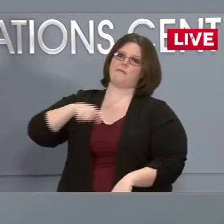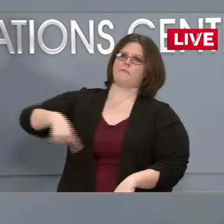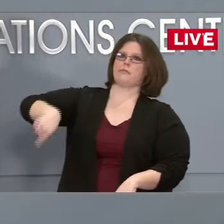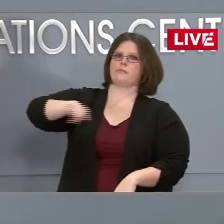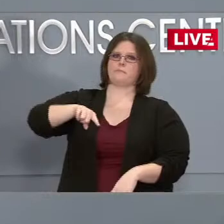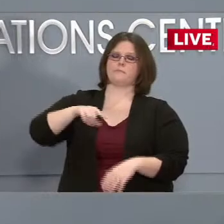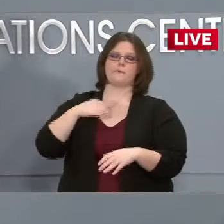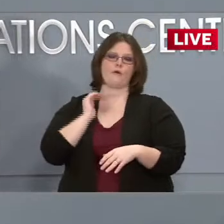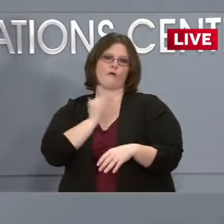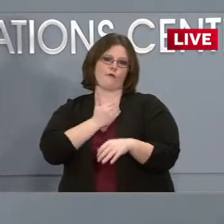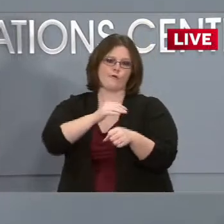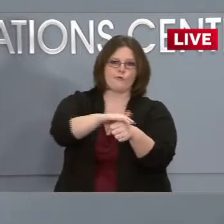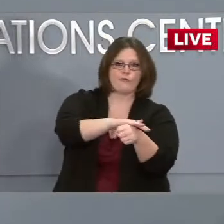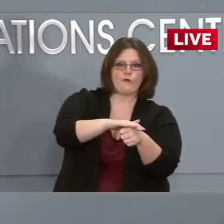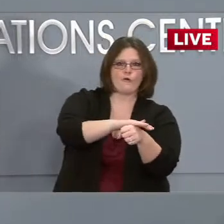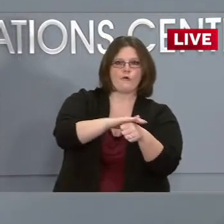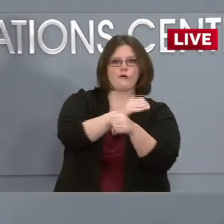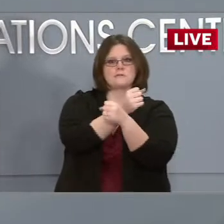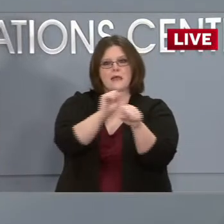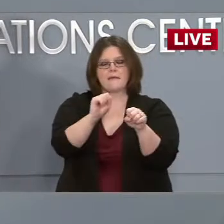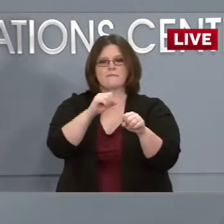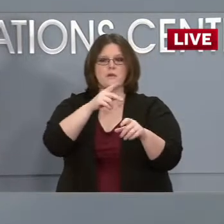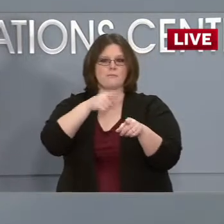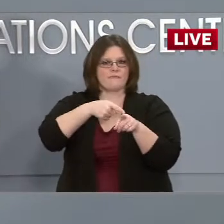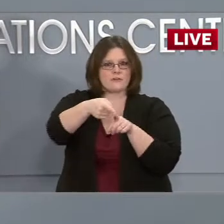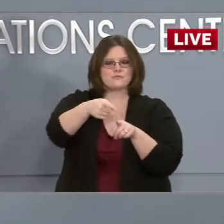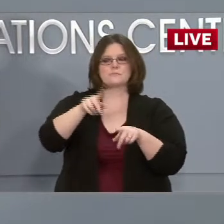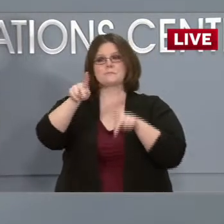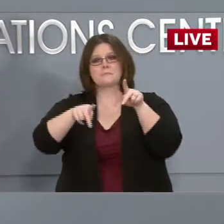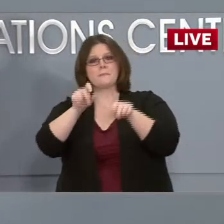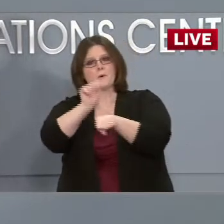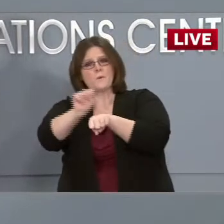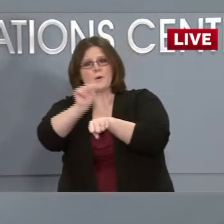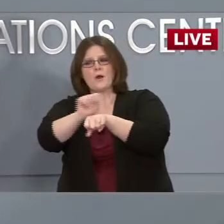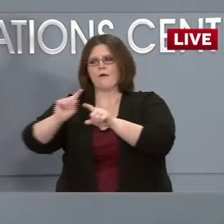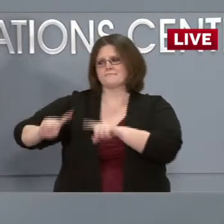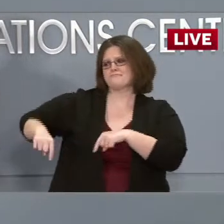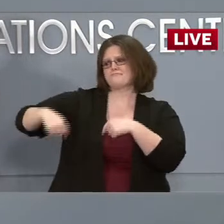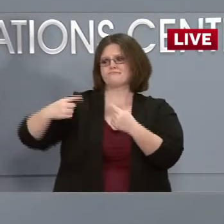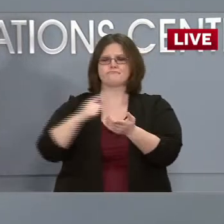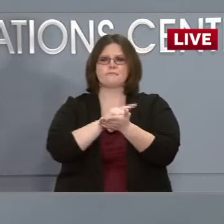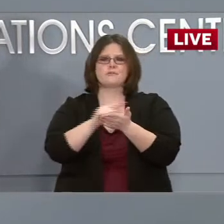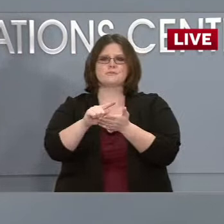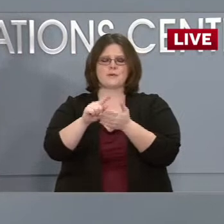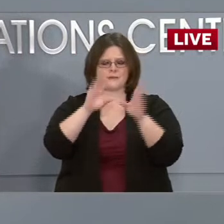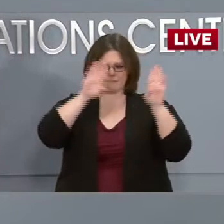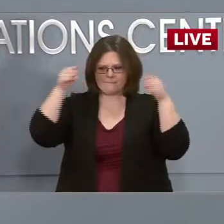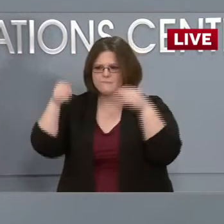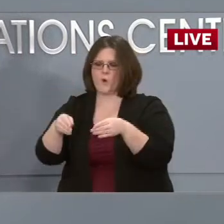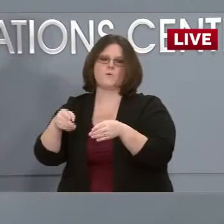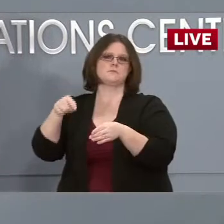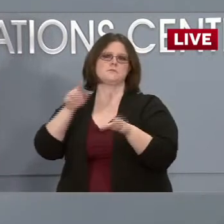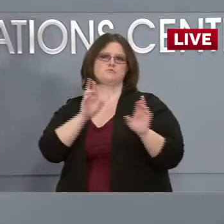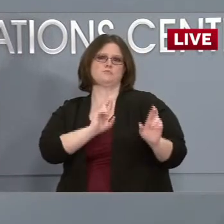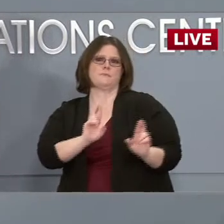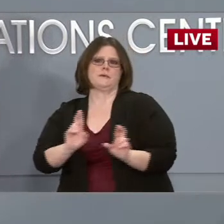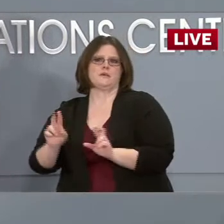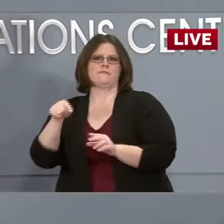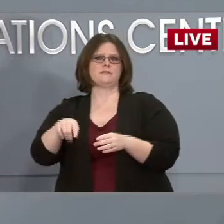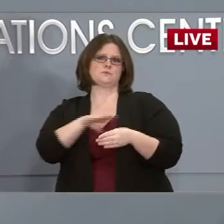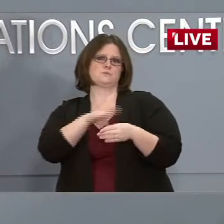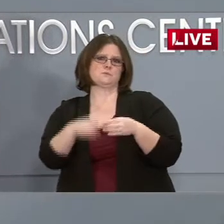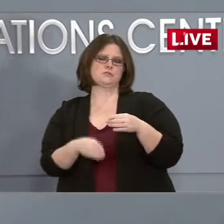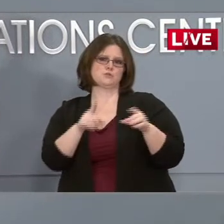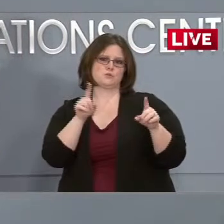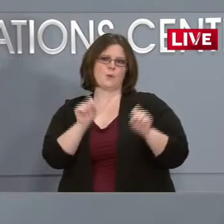professionals and essential workers who have been working this week and into the weekend to prepare and respond to this storm. We're prepared to assist our